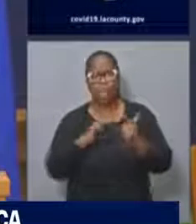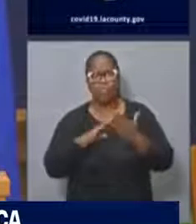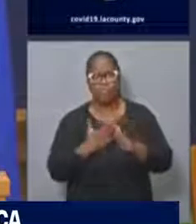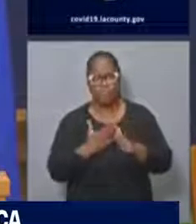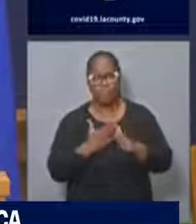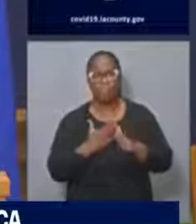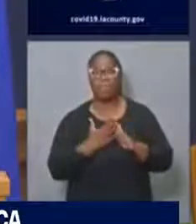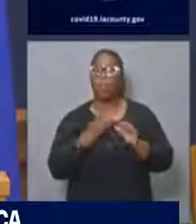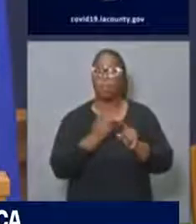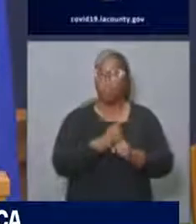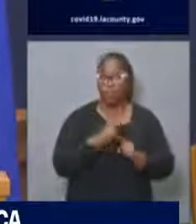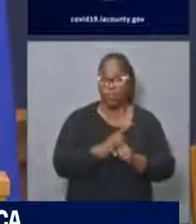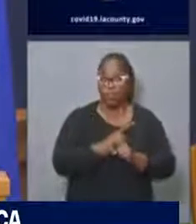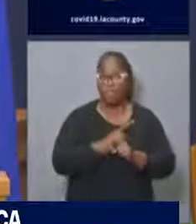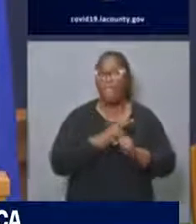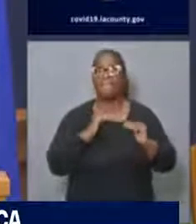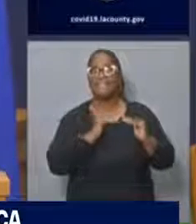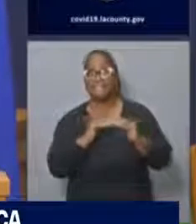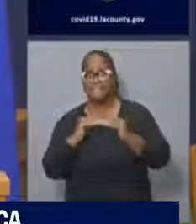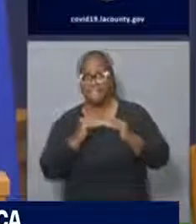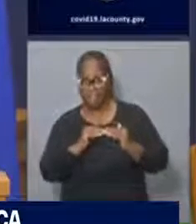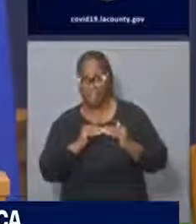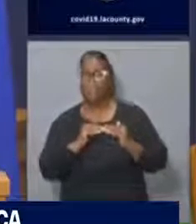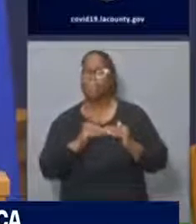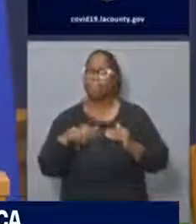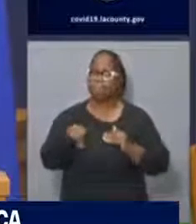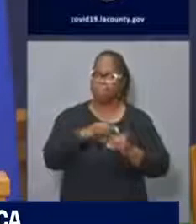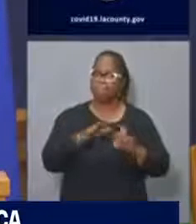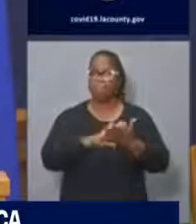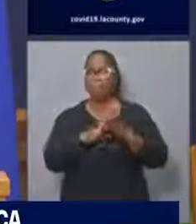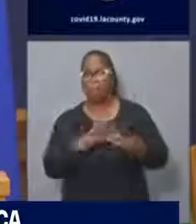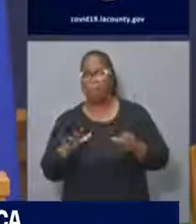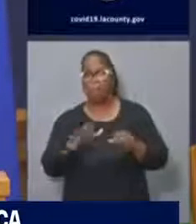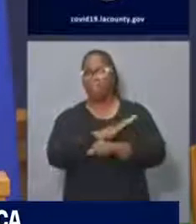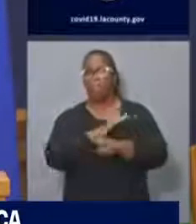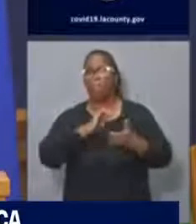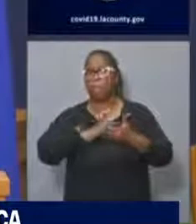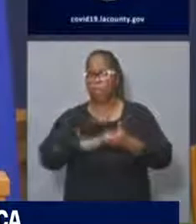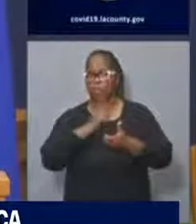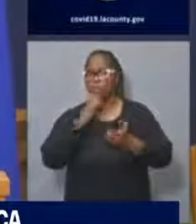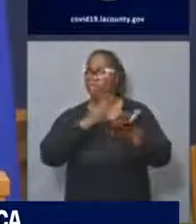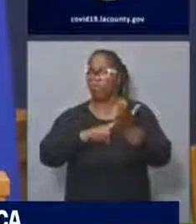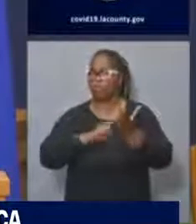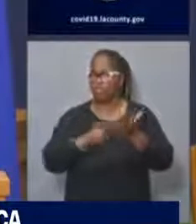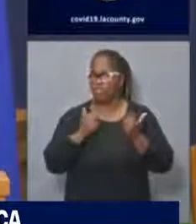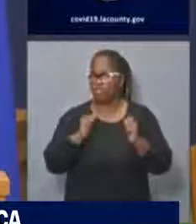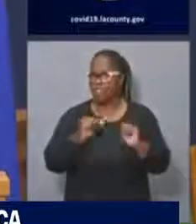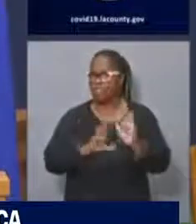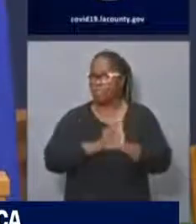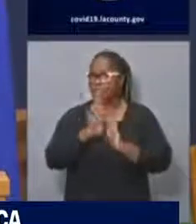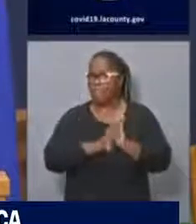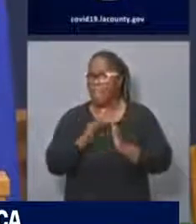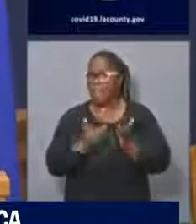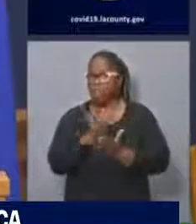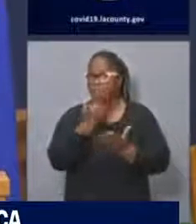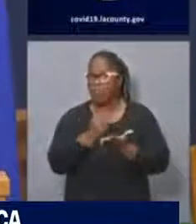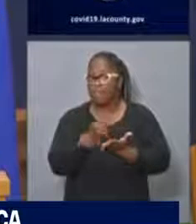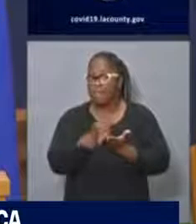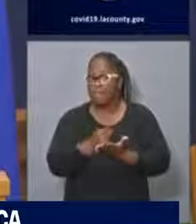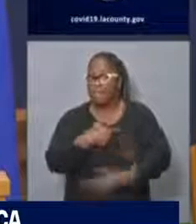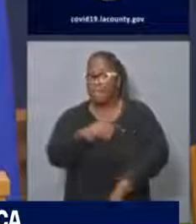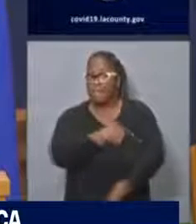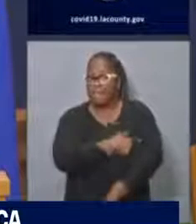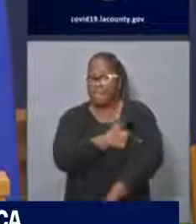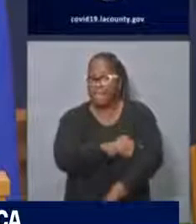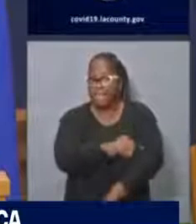appropriately and fairly included as full partners in research efforts to develop new treatments and vaccines that it will allow all of